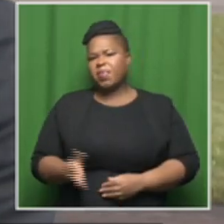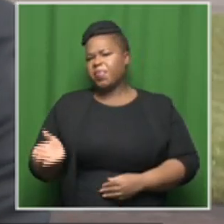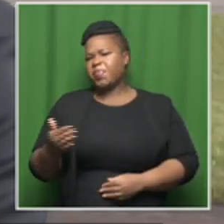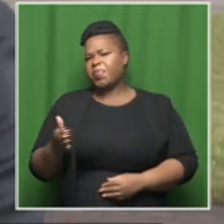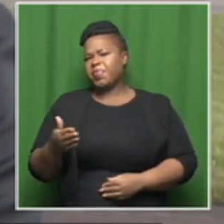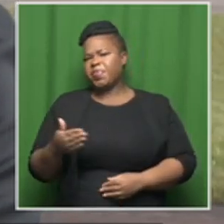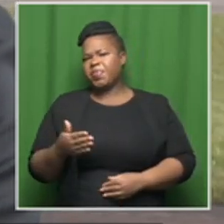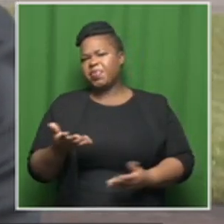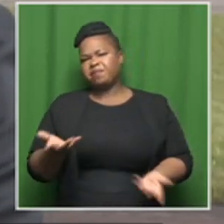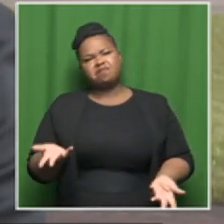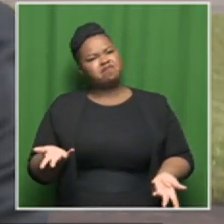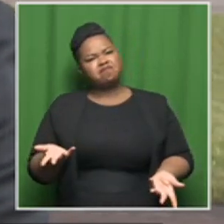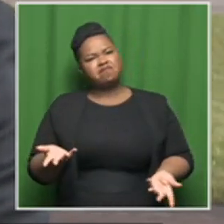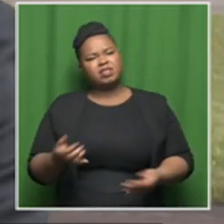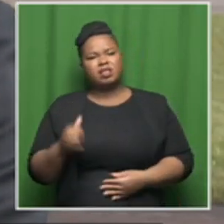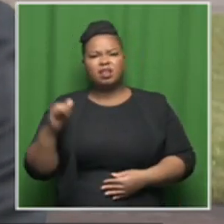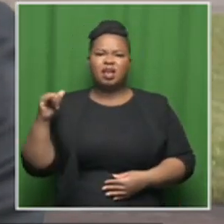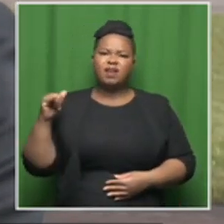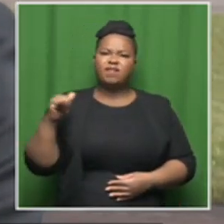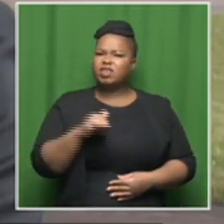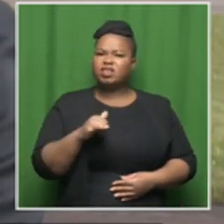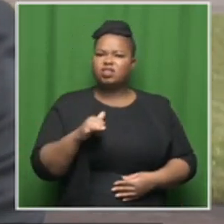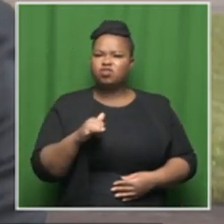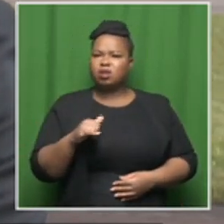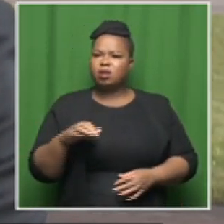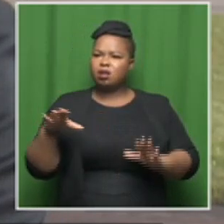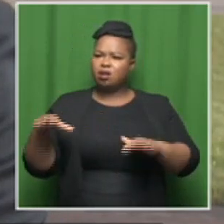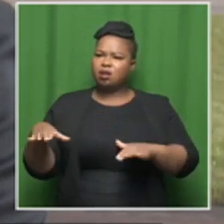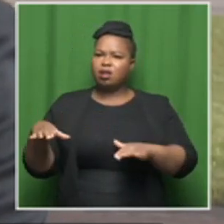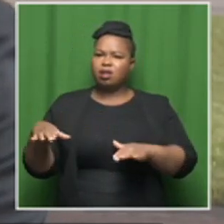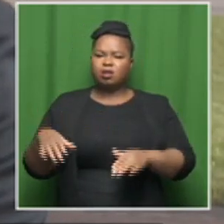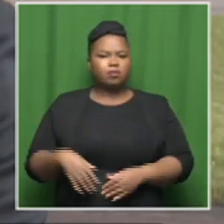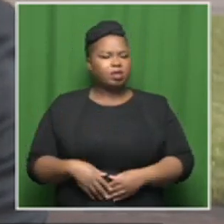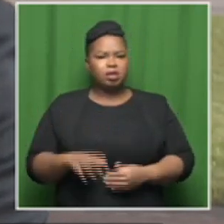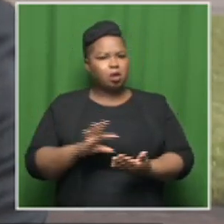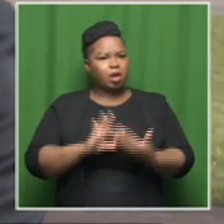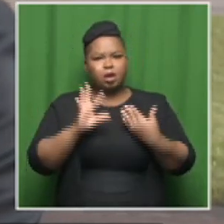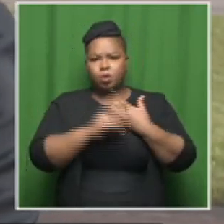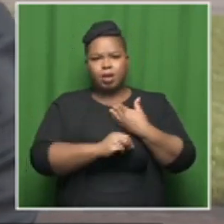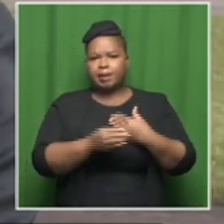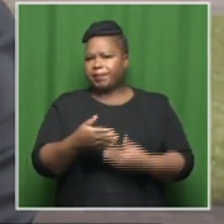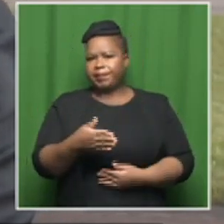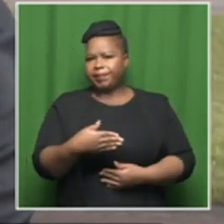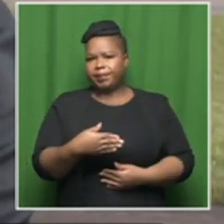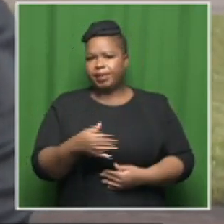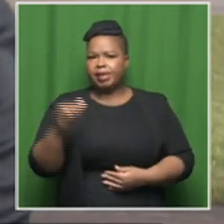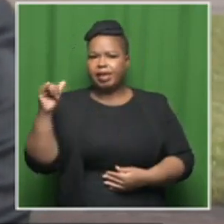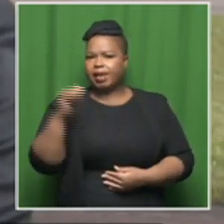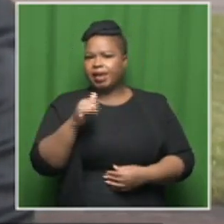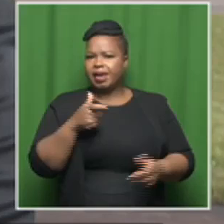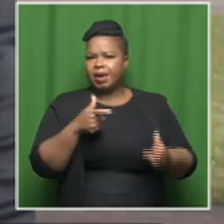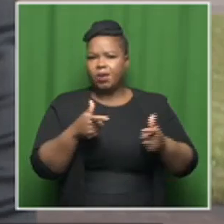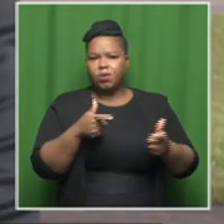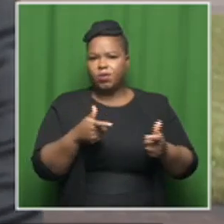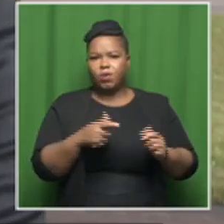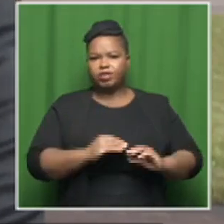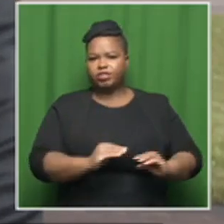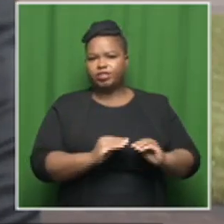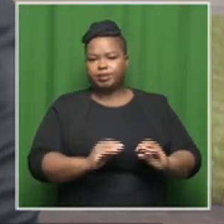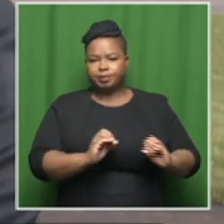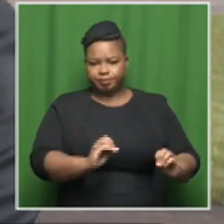the lack thereof of the aviation faculty within the curriculum design itself. And therefore, we